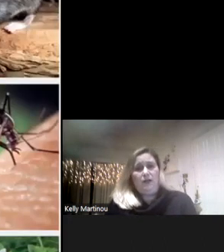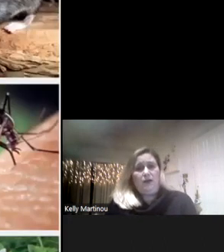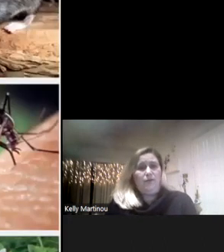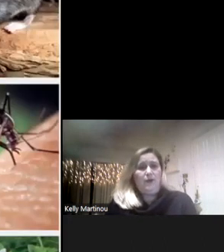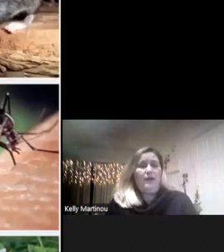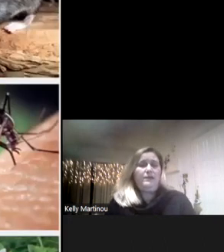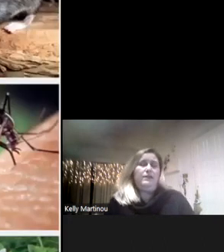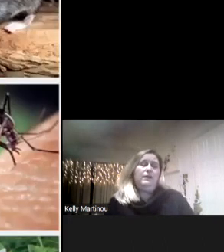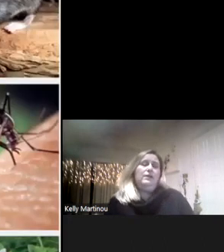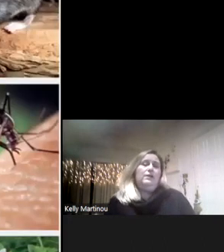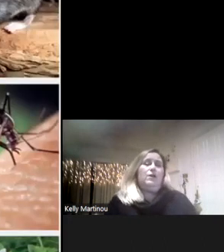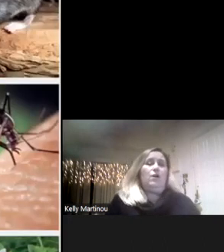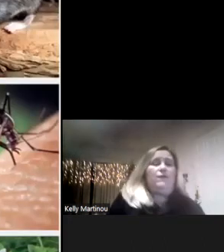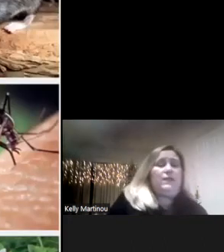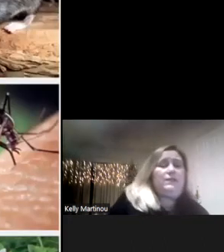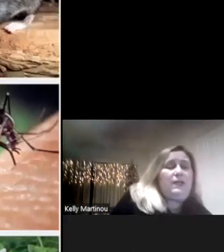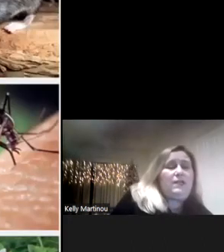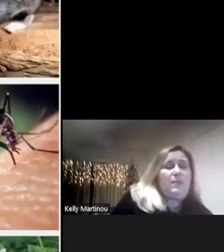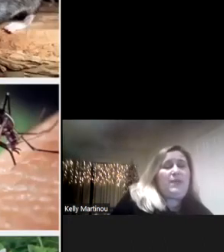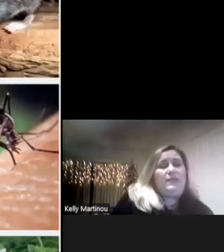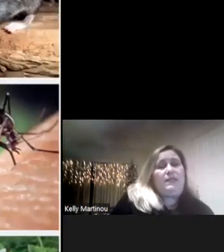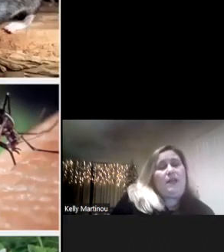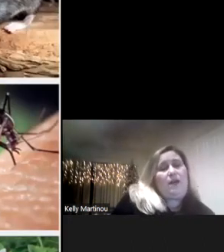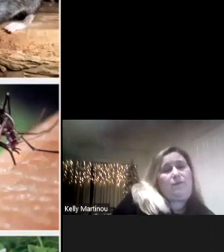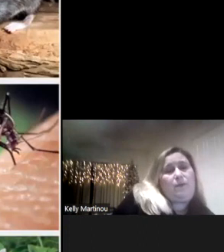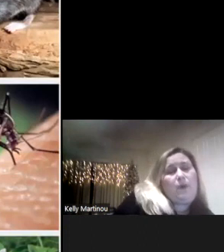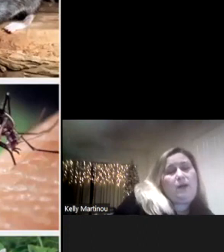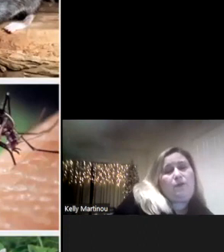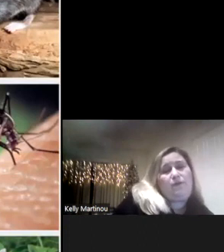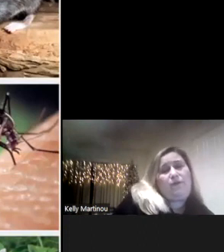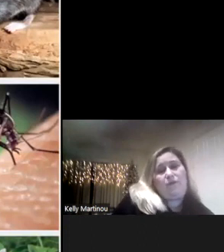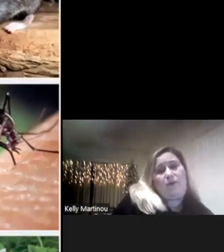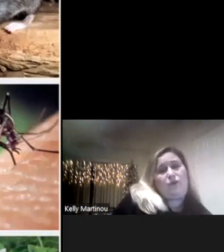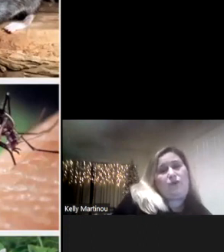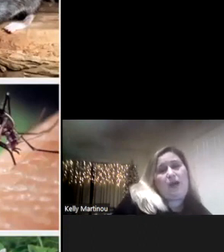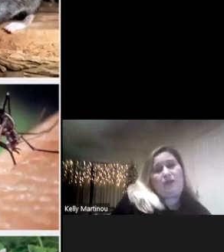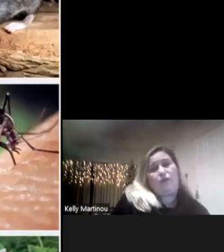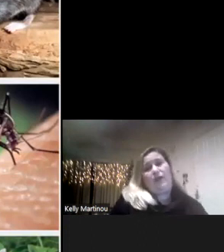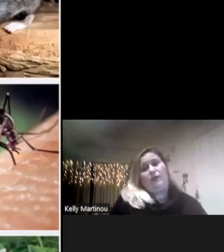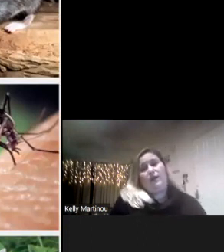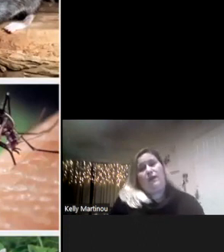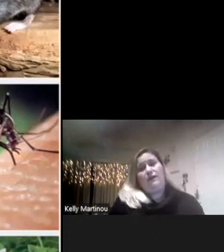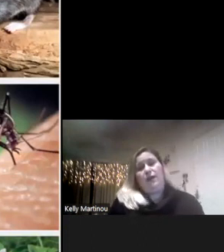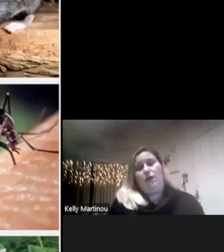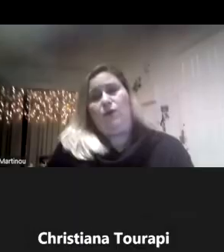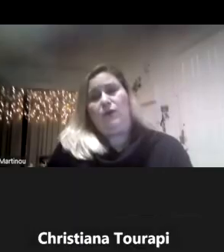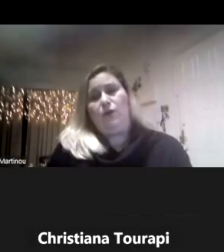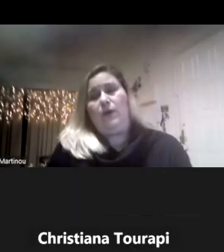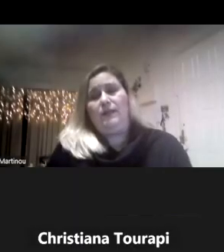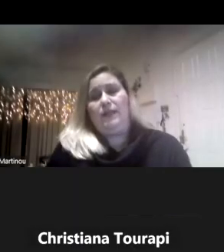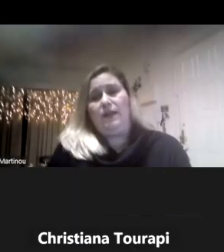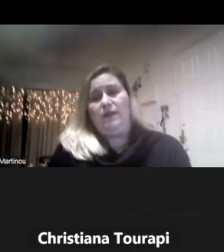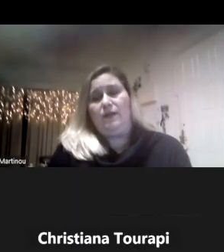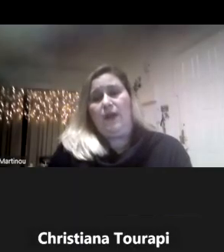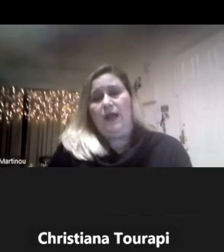definition first. So invasive alien species are one of the 5 major drivers of biodiversity loss, and you